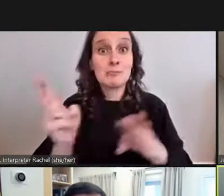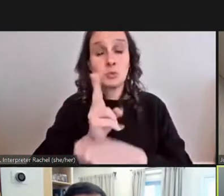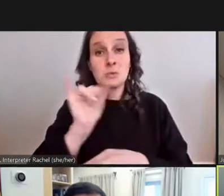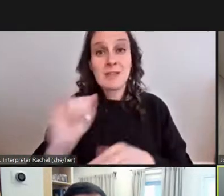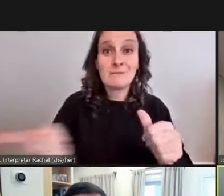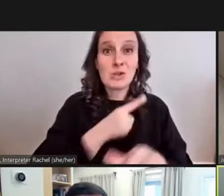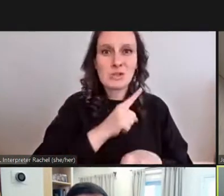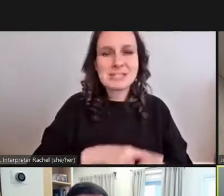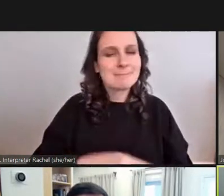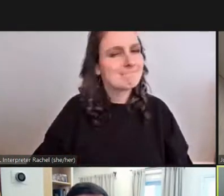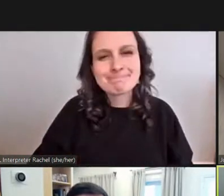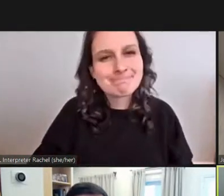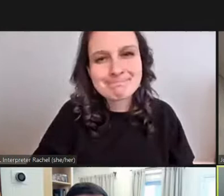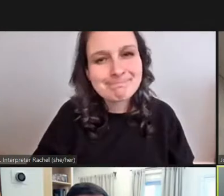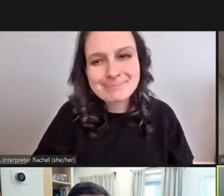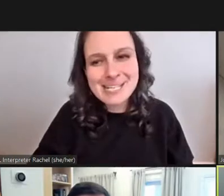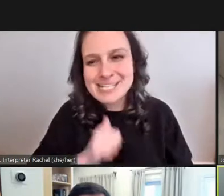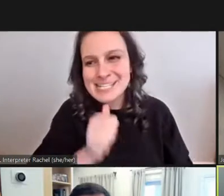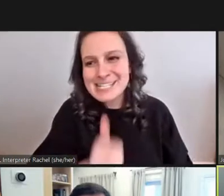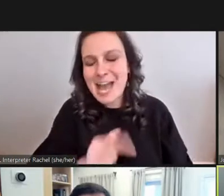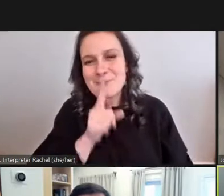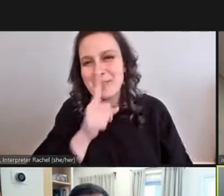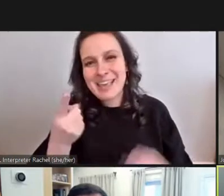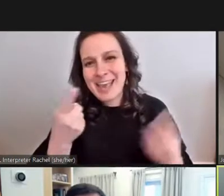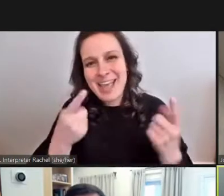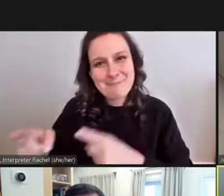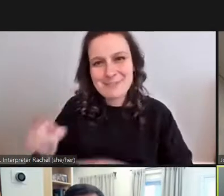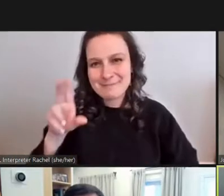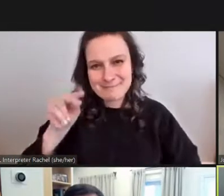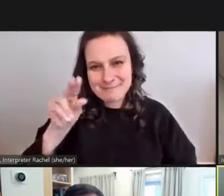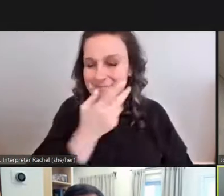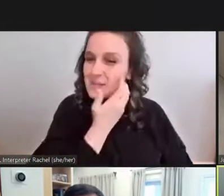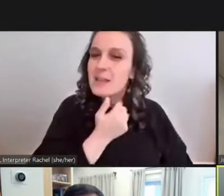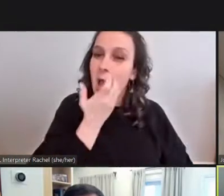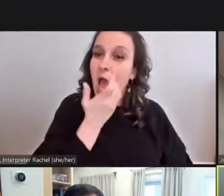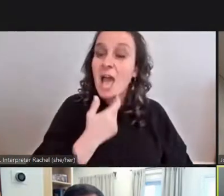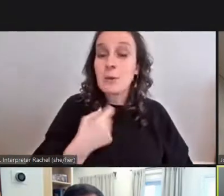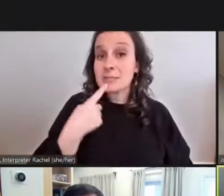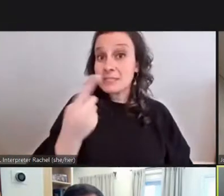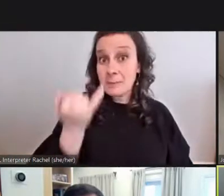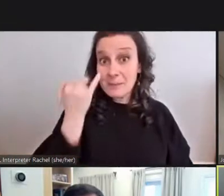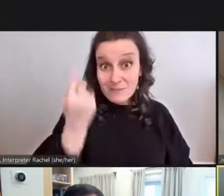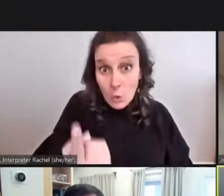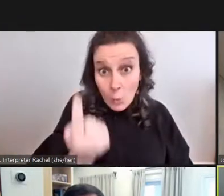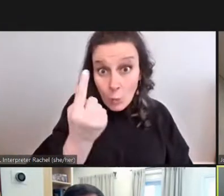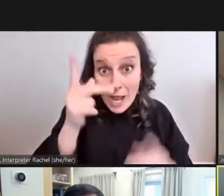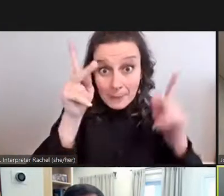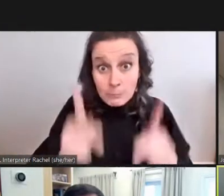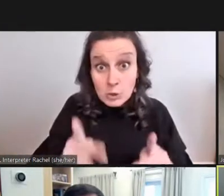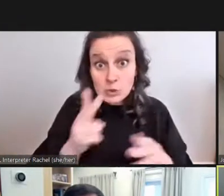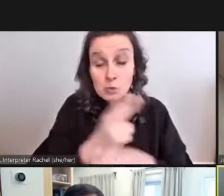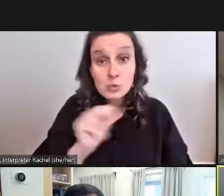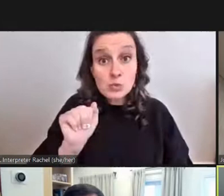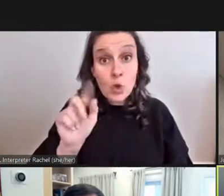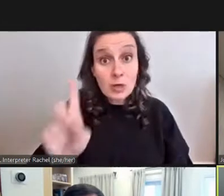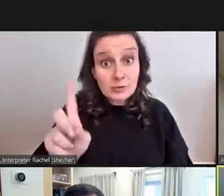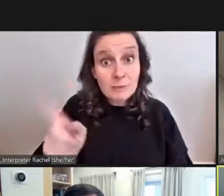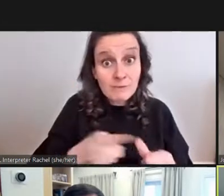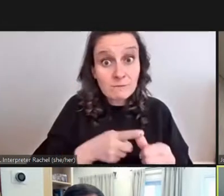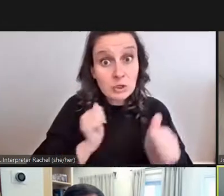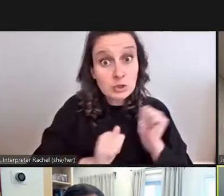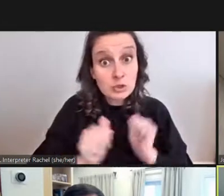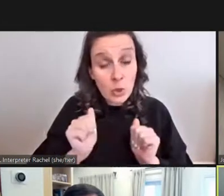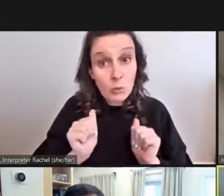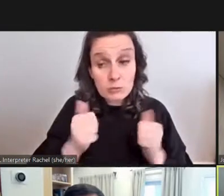first time you do it, it's so unrealistic, right? So we just tell them, if one person uses your audio description the first show,